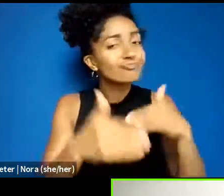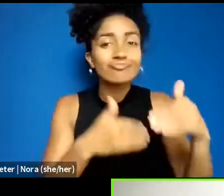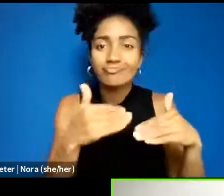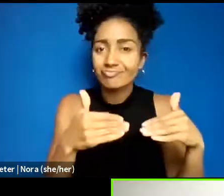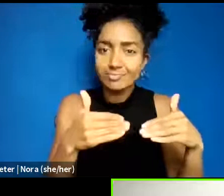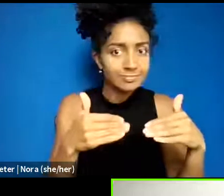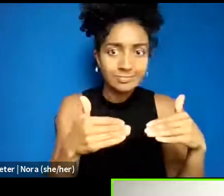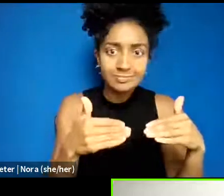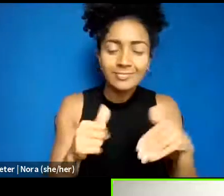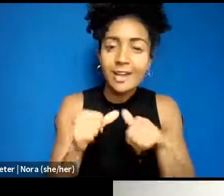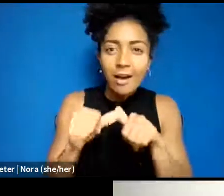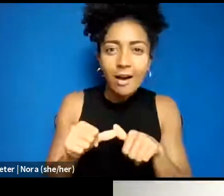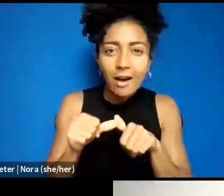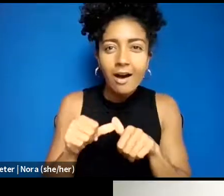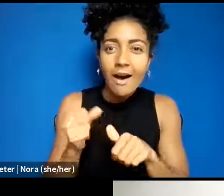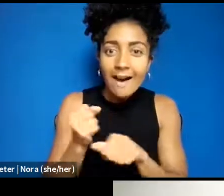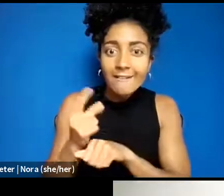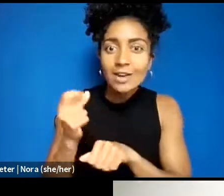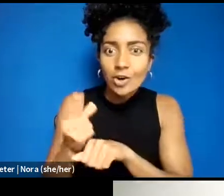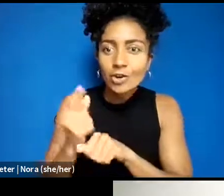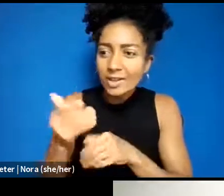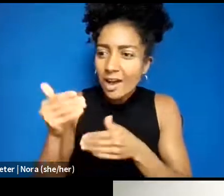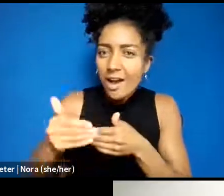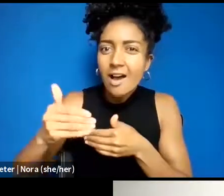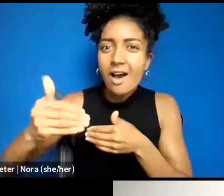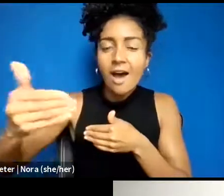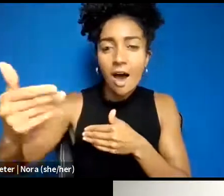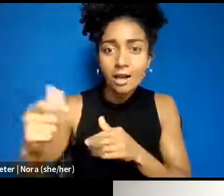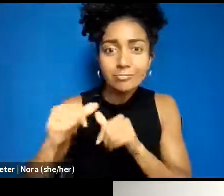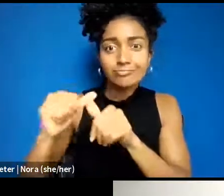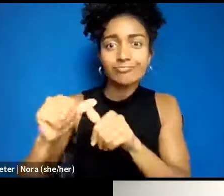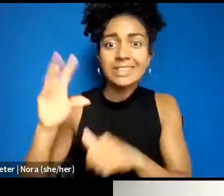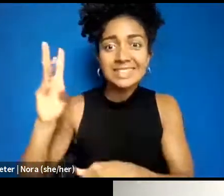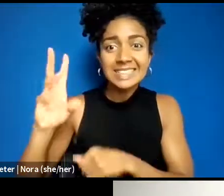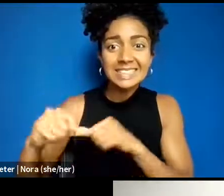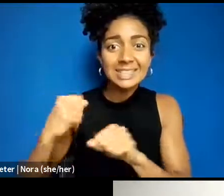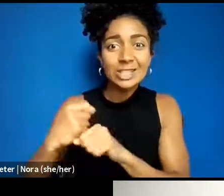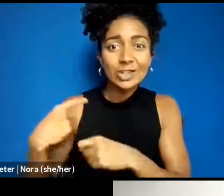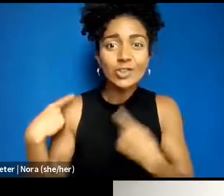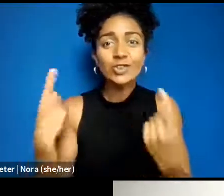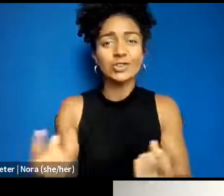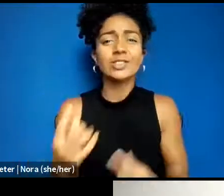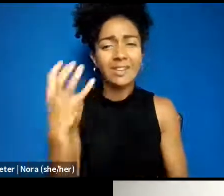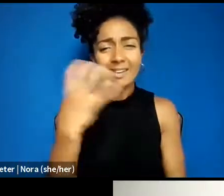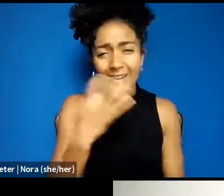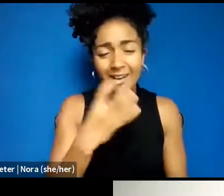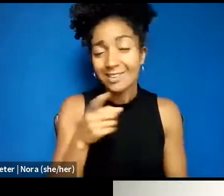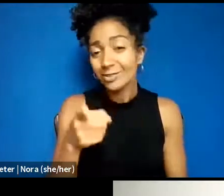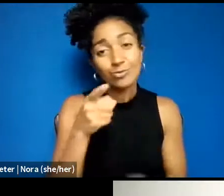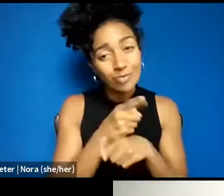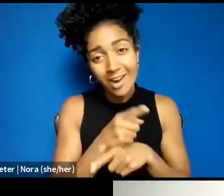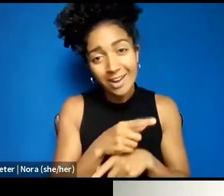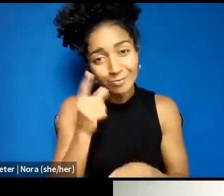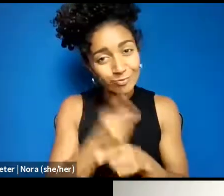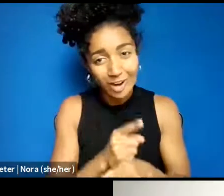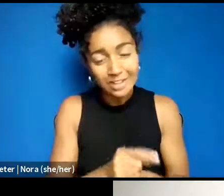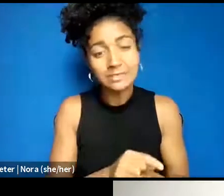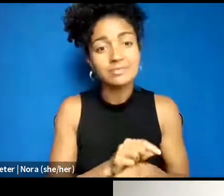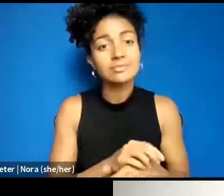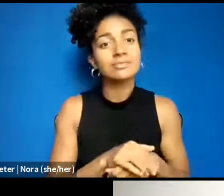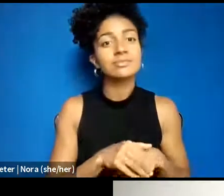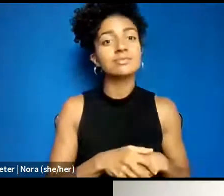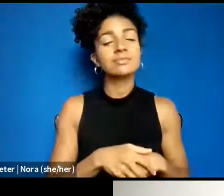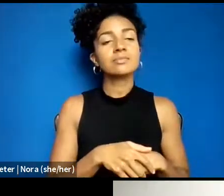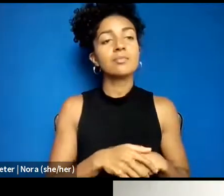we did it for another 6 years, right? And it is, yeah, you're absolutely right. And you don't know in that